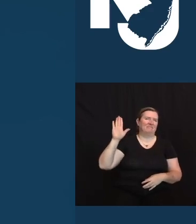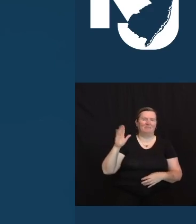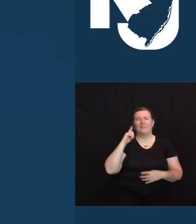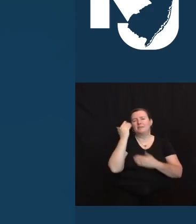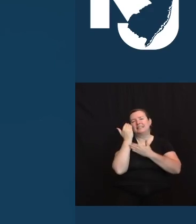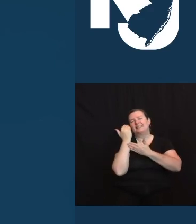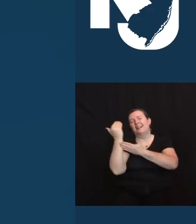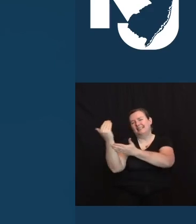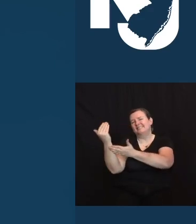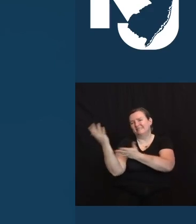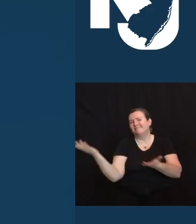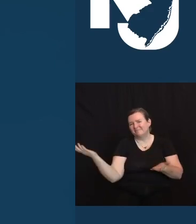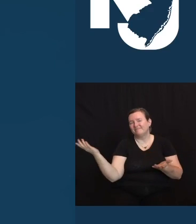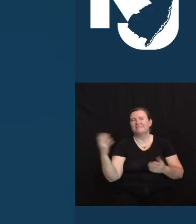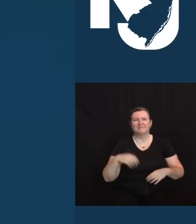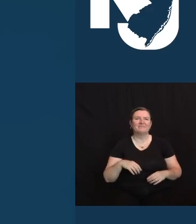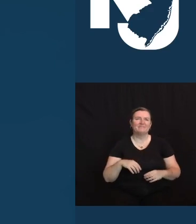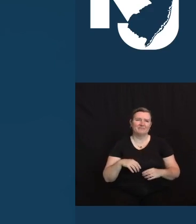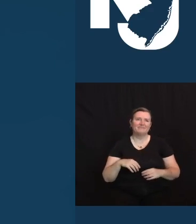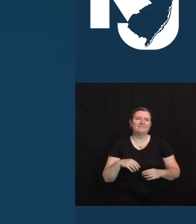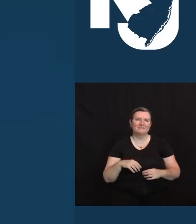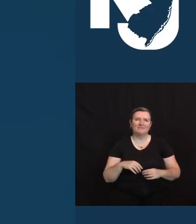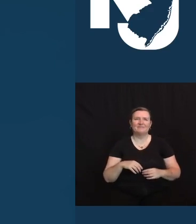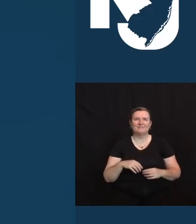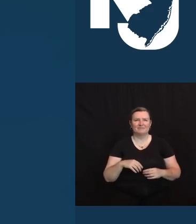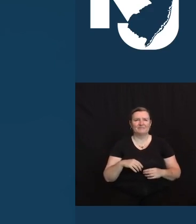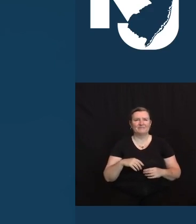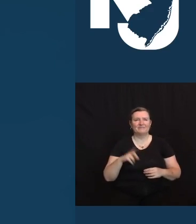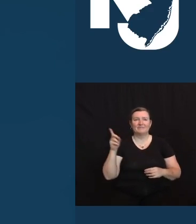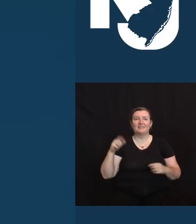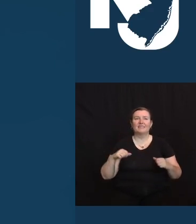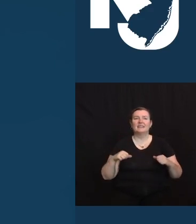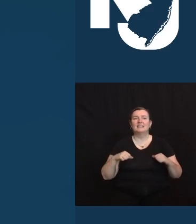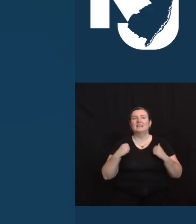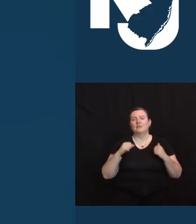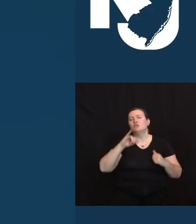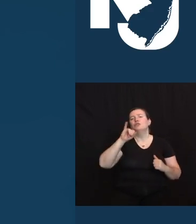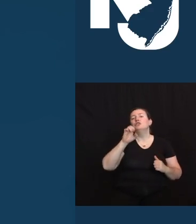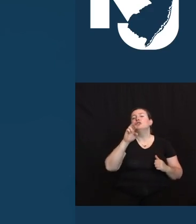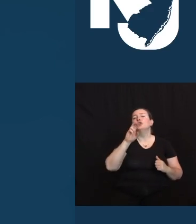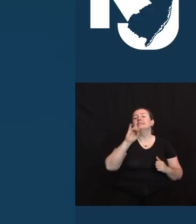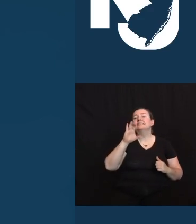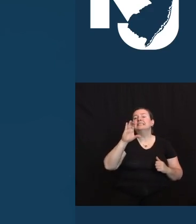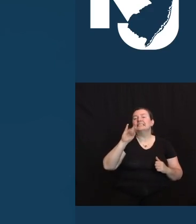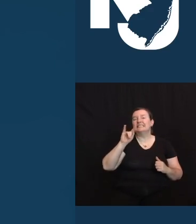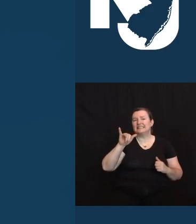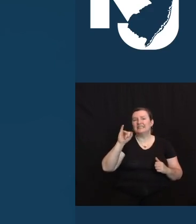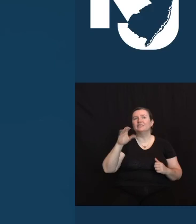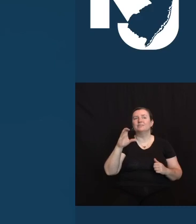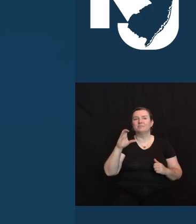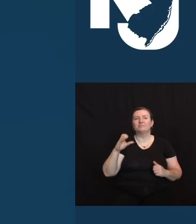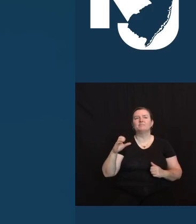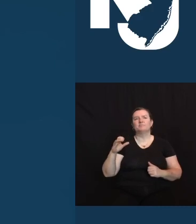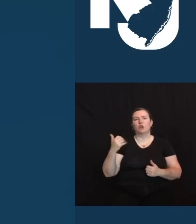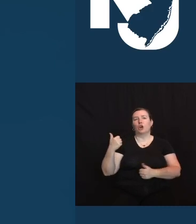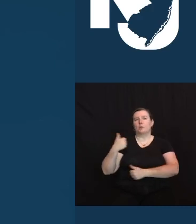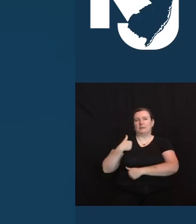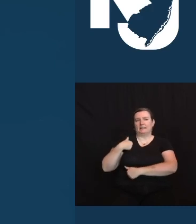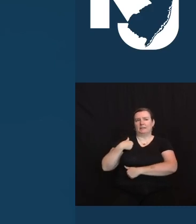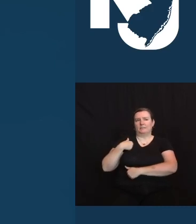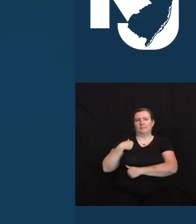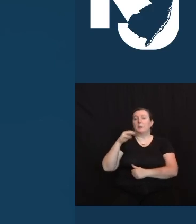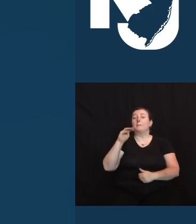grandchildren and great-grandchildren. A Jersey City native, George was a U.S. Army medic with the 113th Field Artillery Battalion